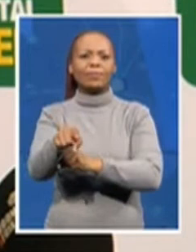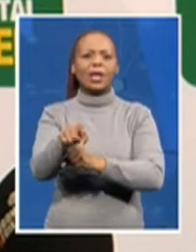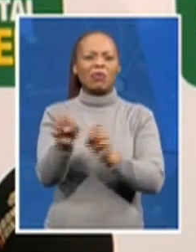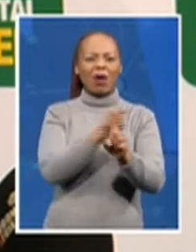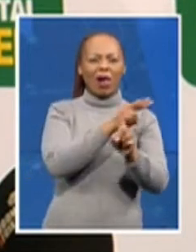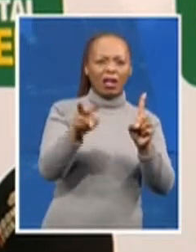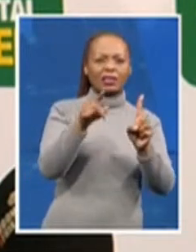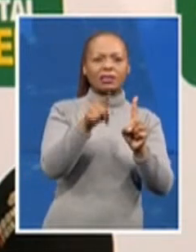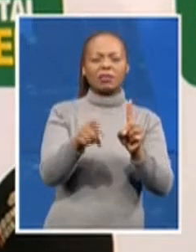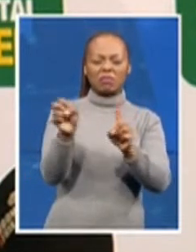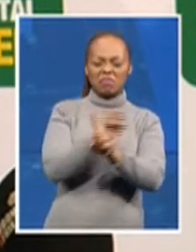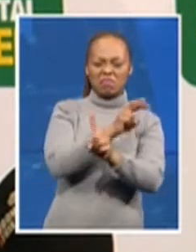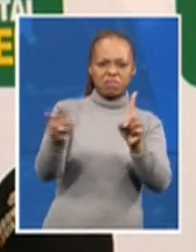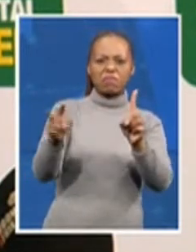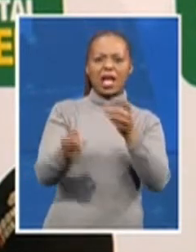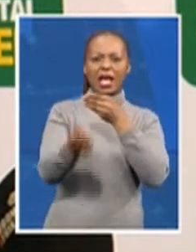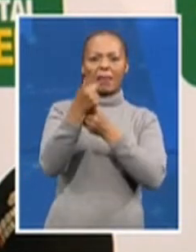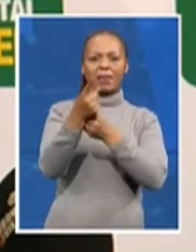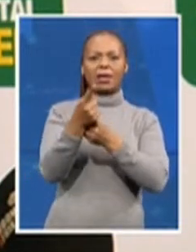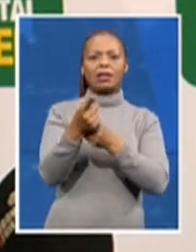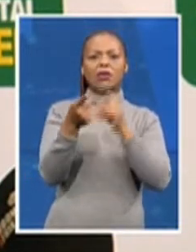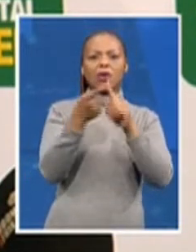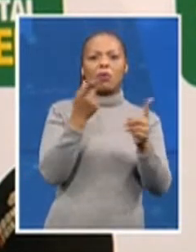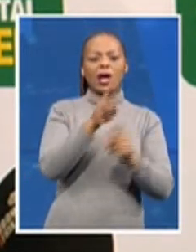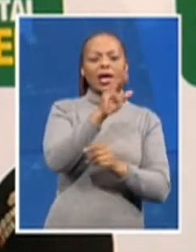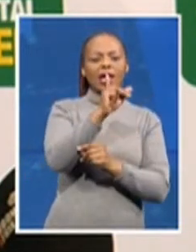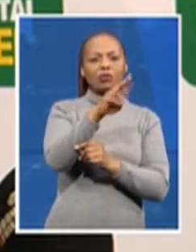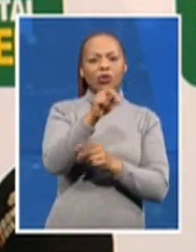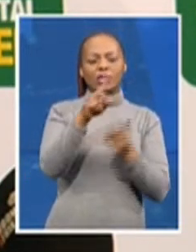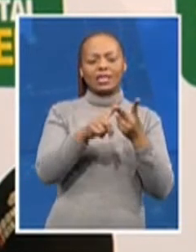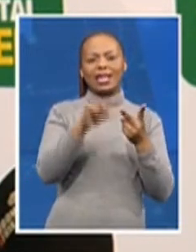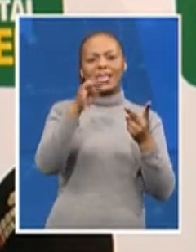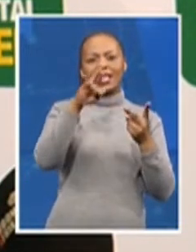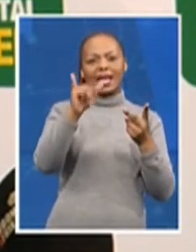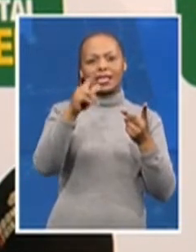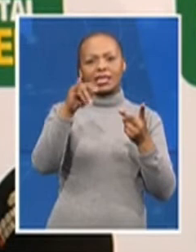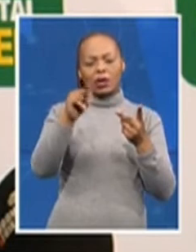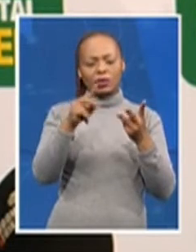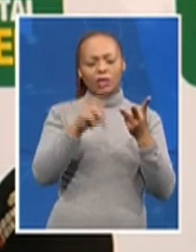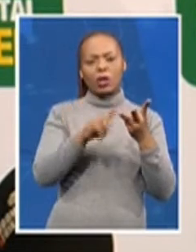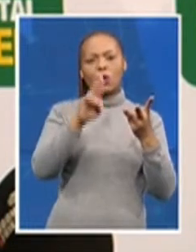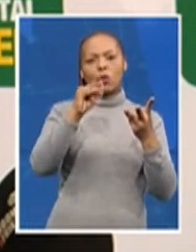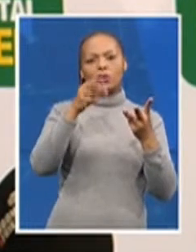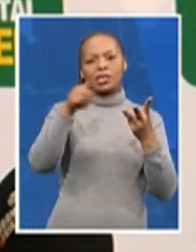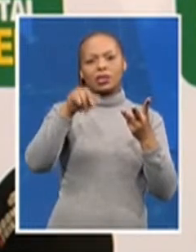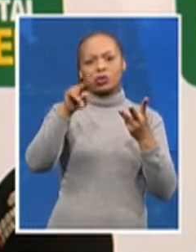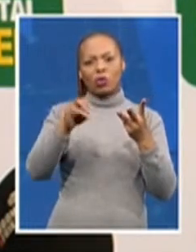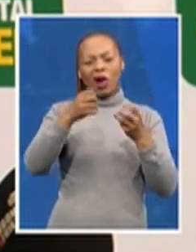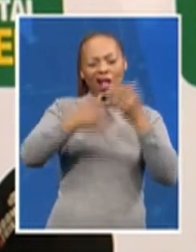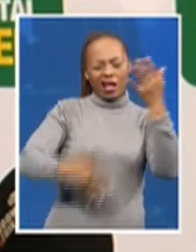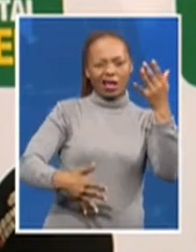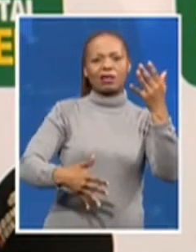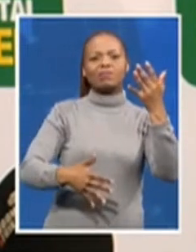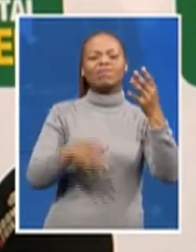Richmond, Greytown, Umzinto, and others. Our current